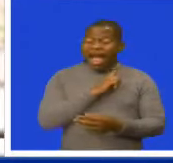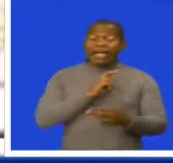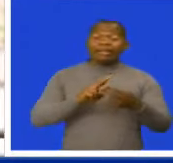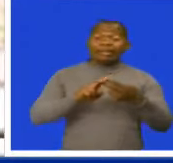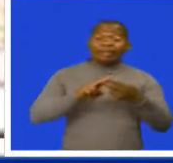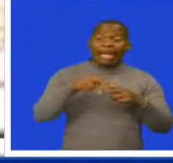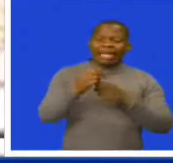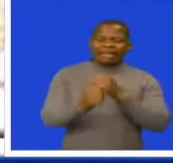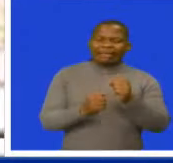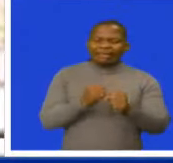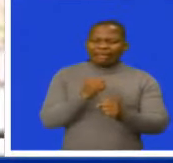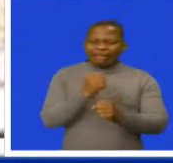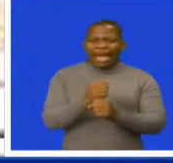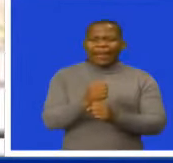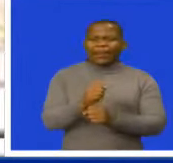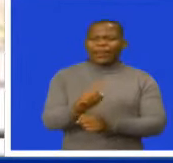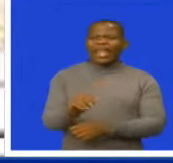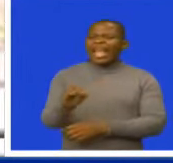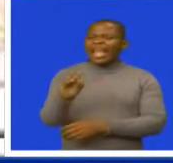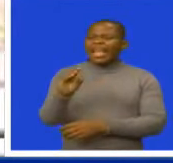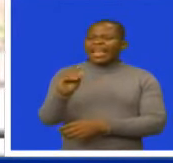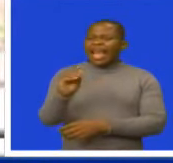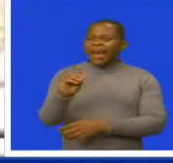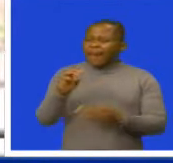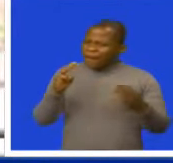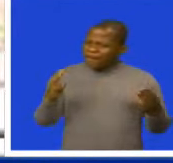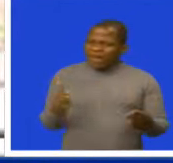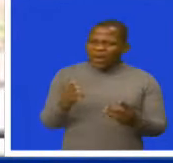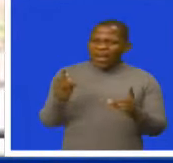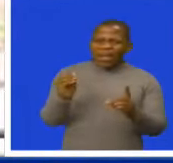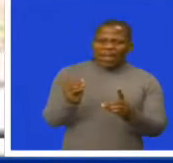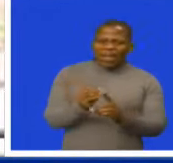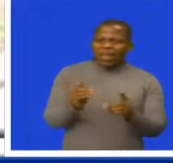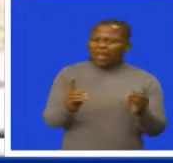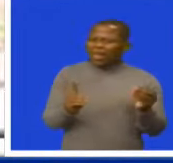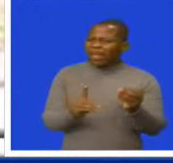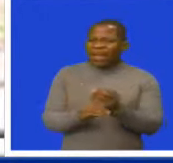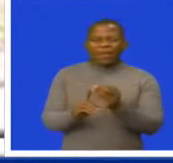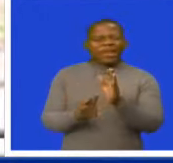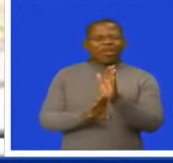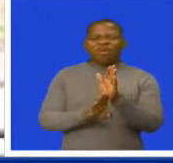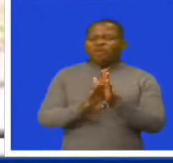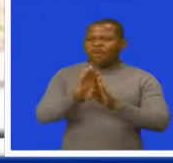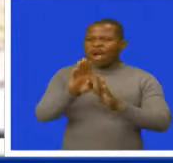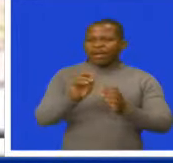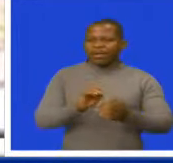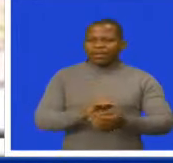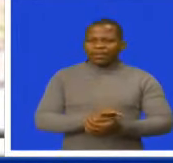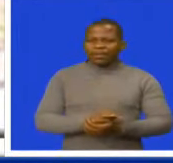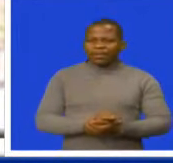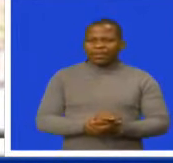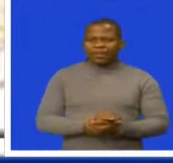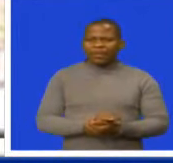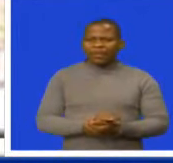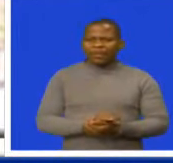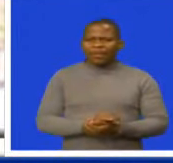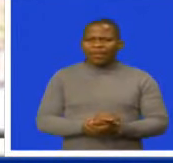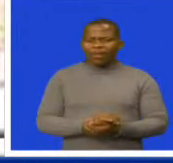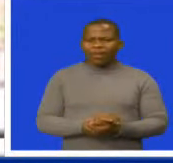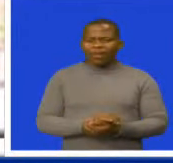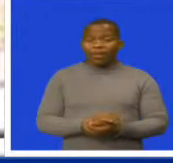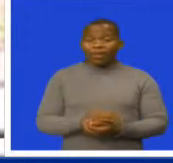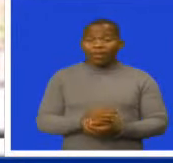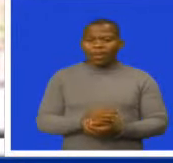are seeing that the cases are actually starting to peak. And with the predictions that are there that we might be experiencing a